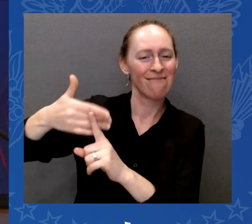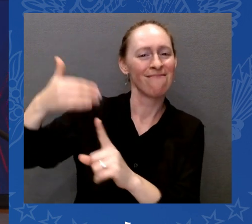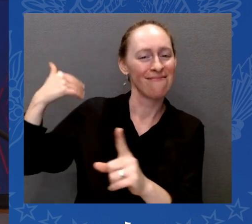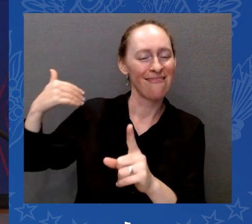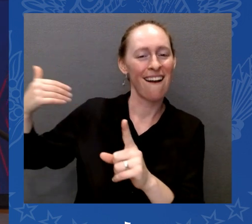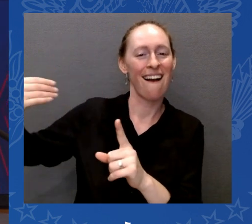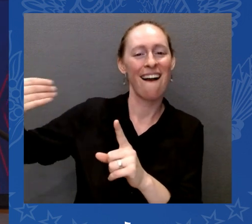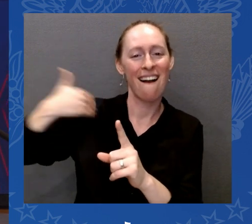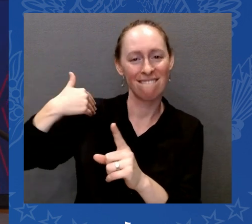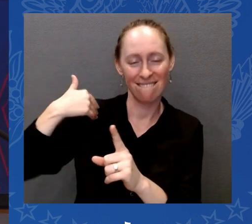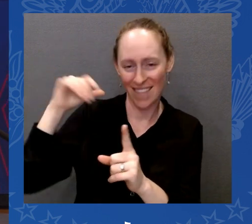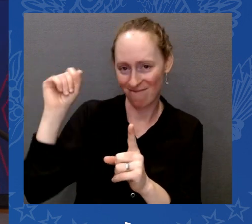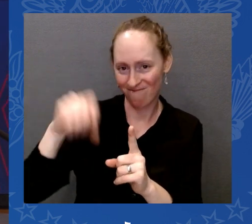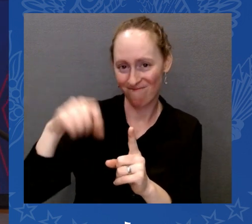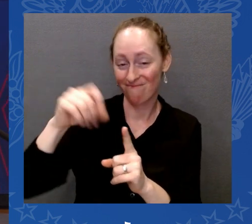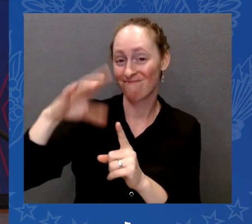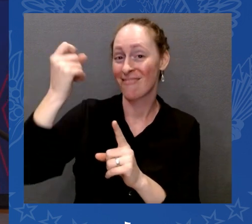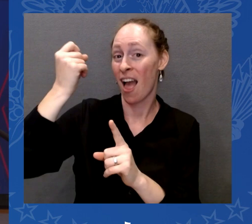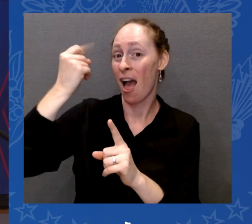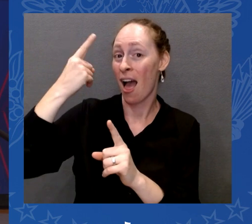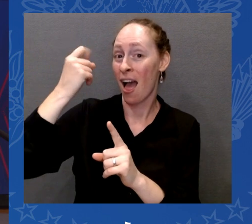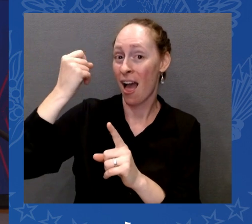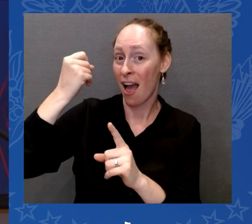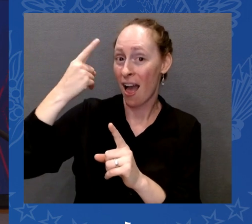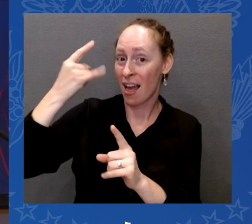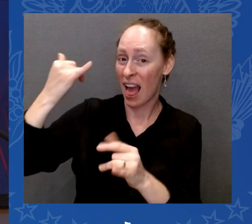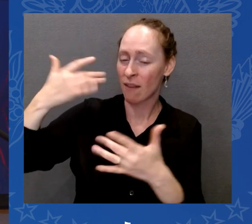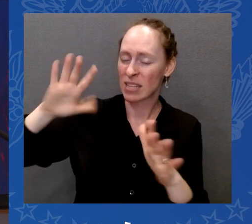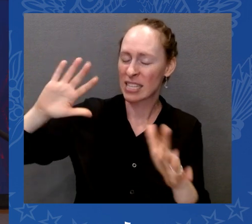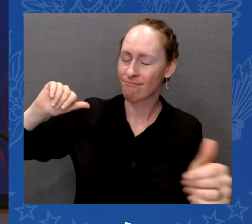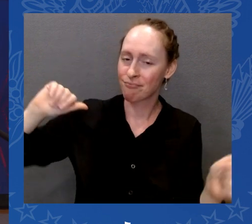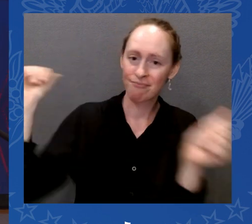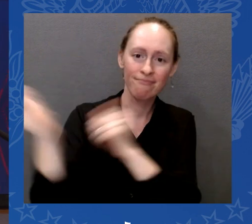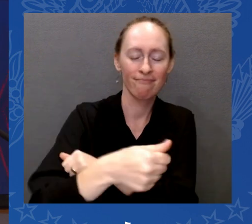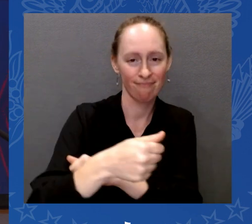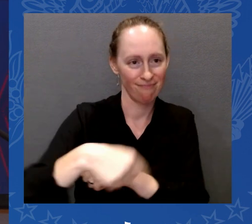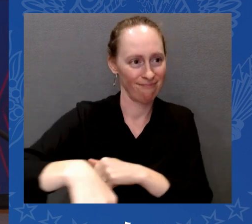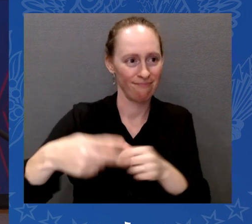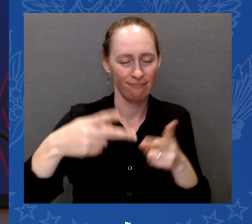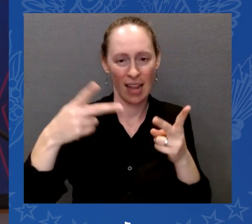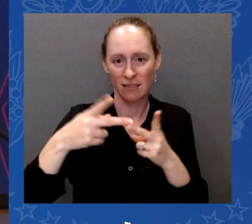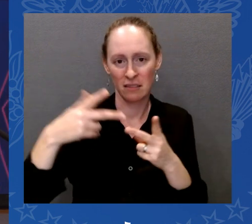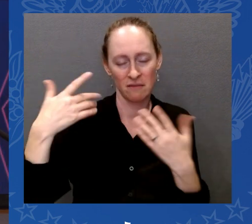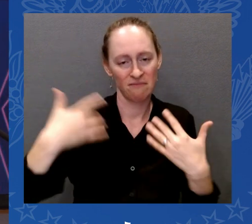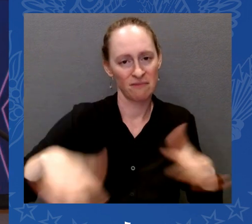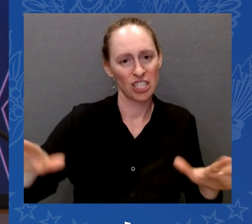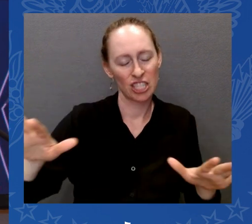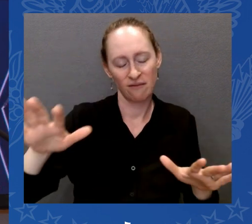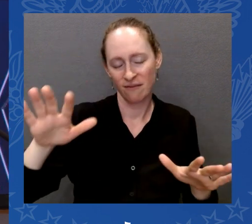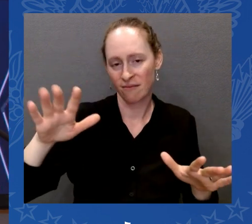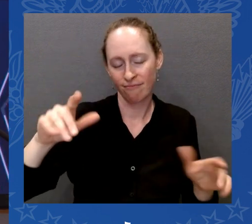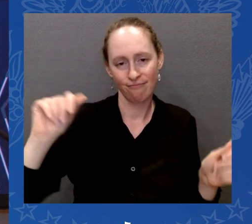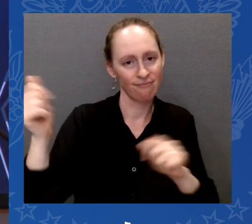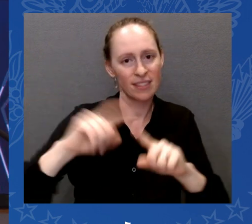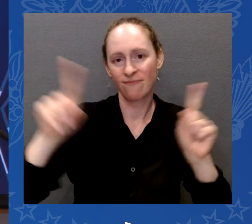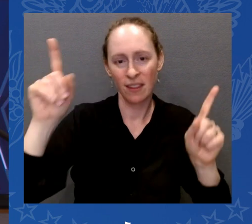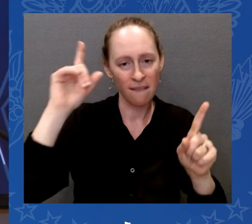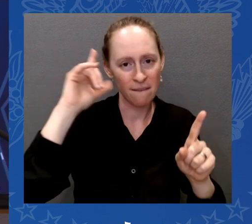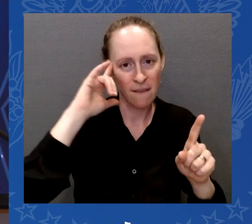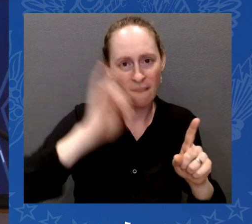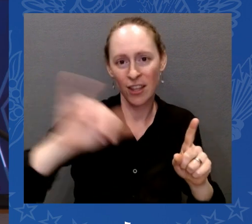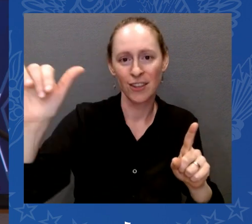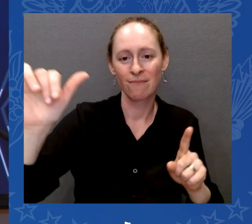Syracuse's history forever. So this is a great day for upstate New York, a great day for